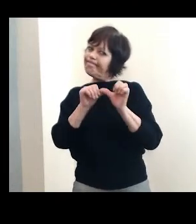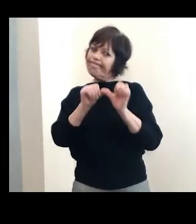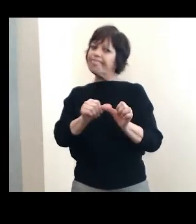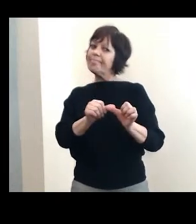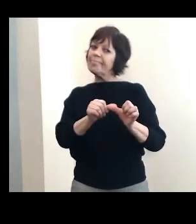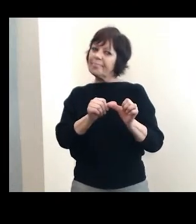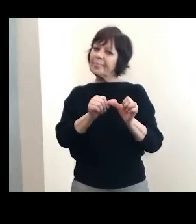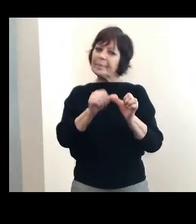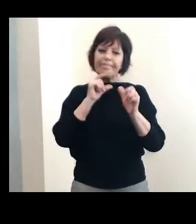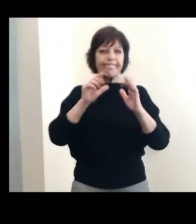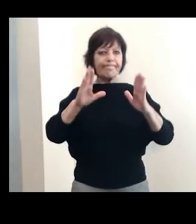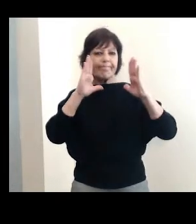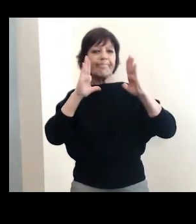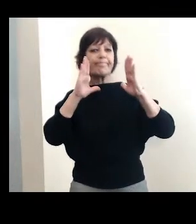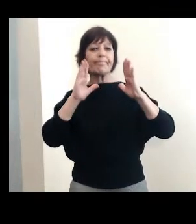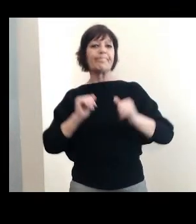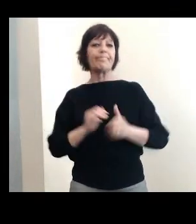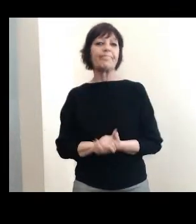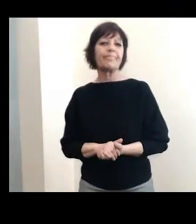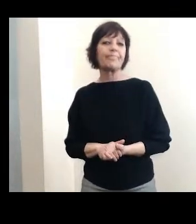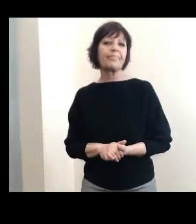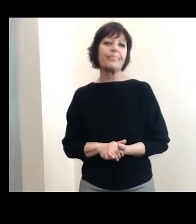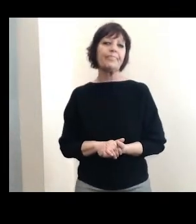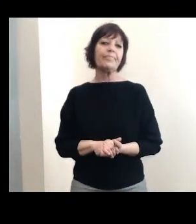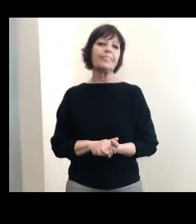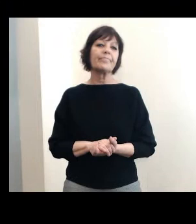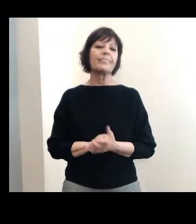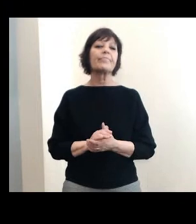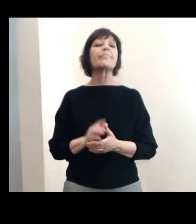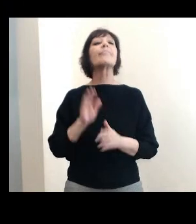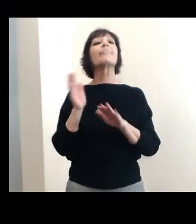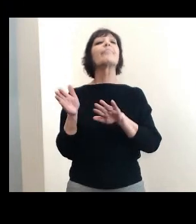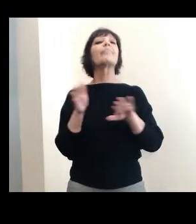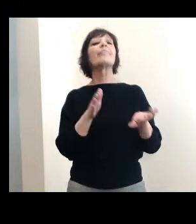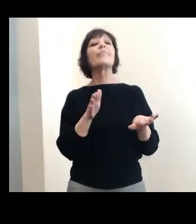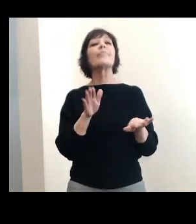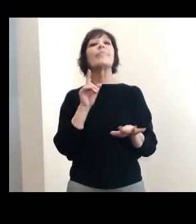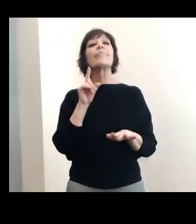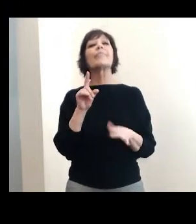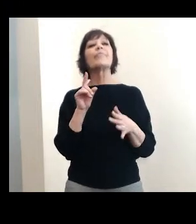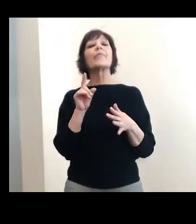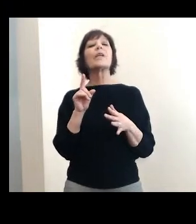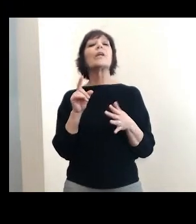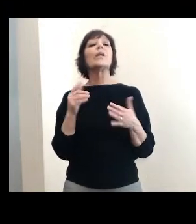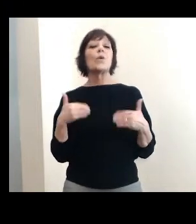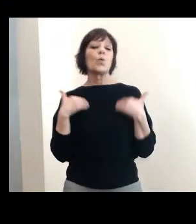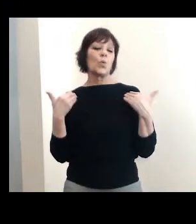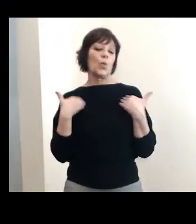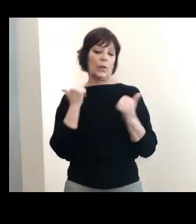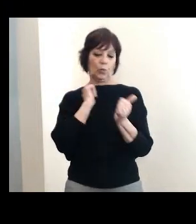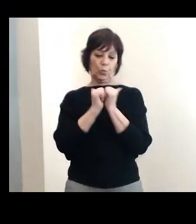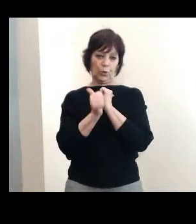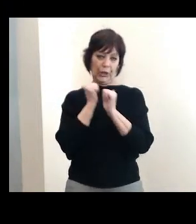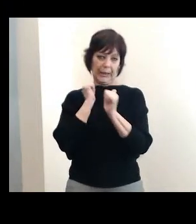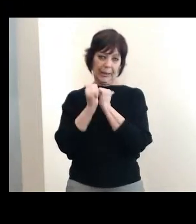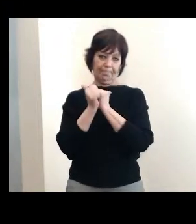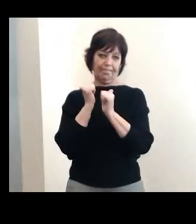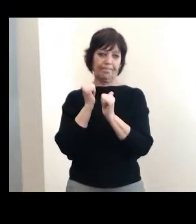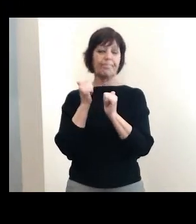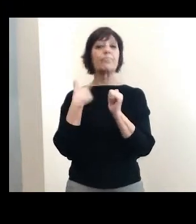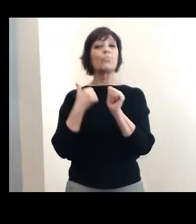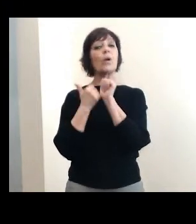we continue with our preventive measures. So just talking about youth sports, so we are also